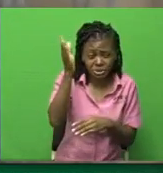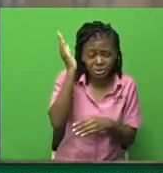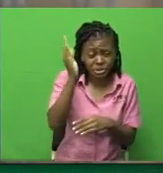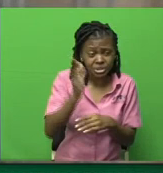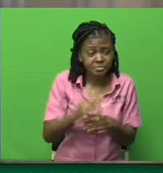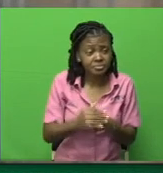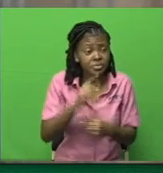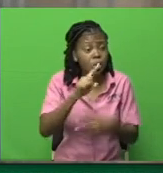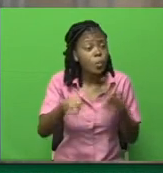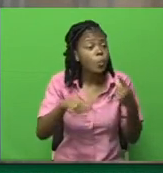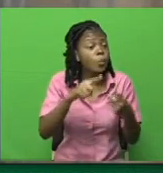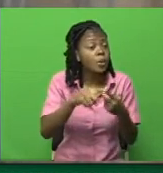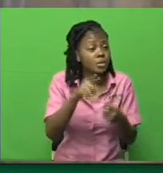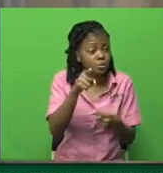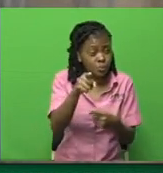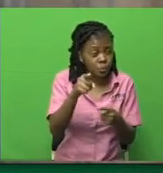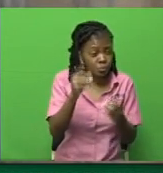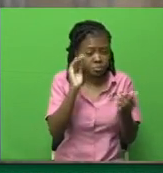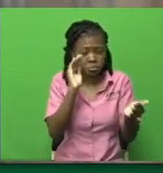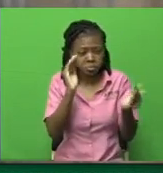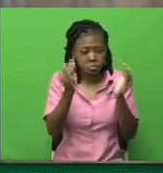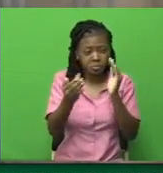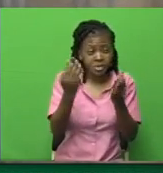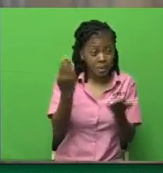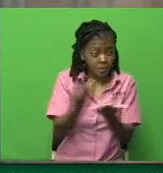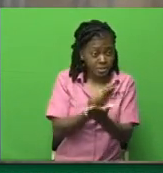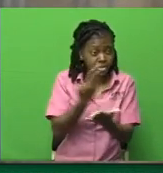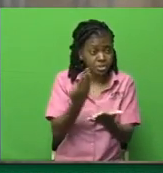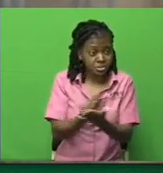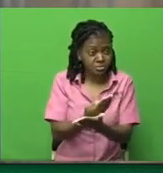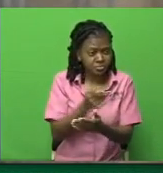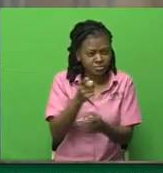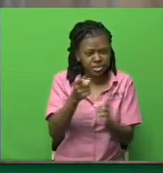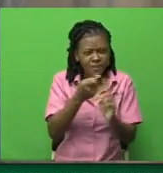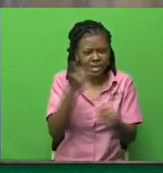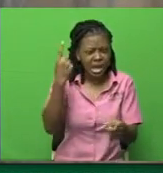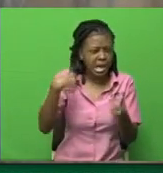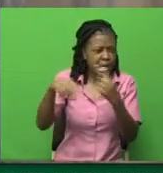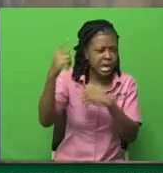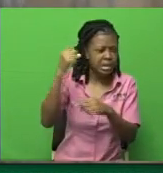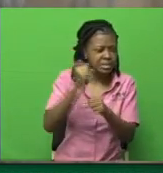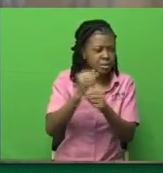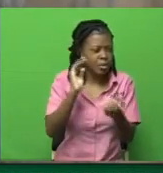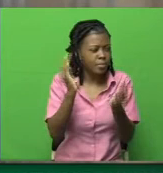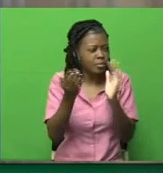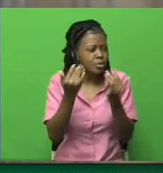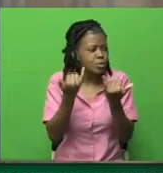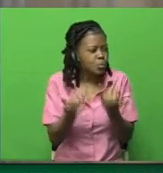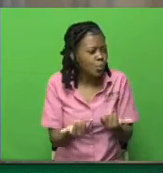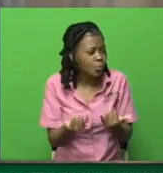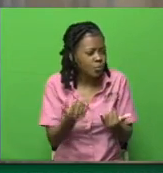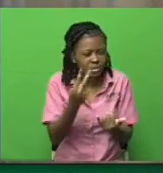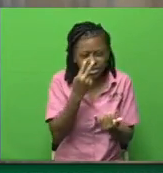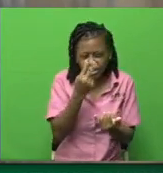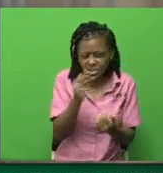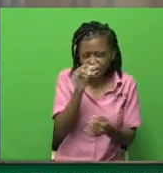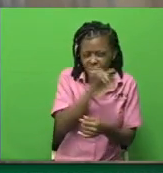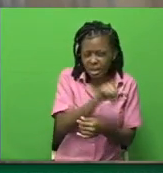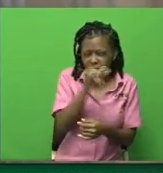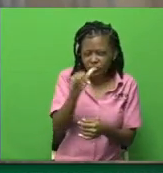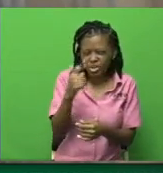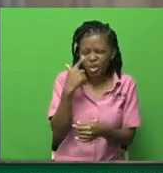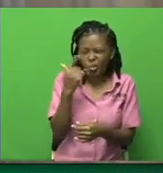budget statement to the other the table of contents is I almost identical you'll find the same words and one of these recurring